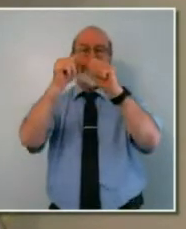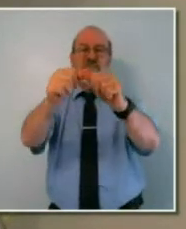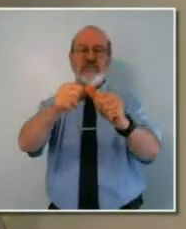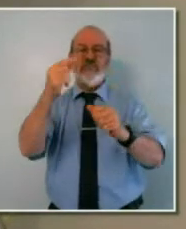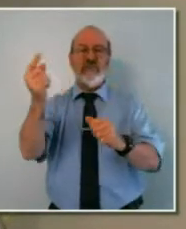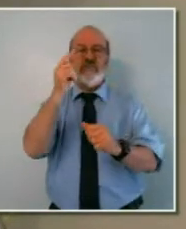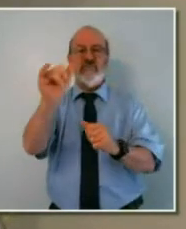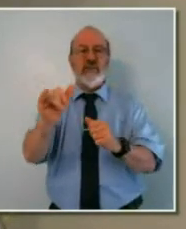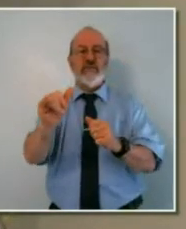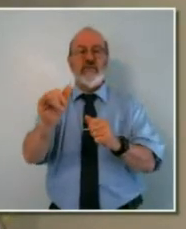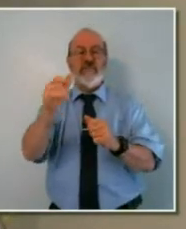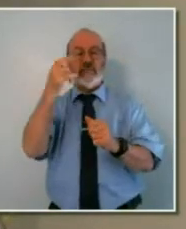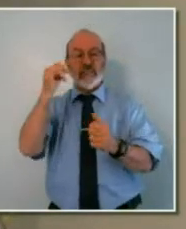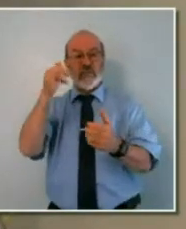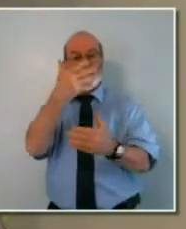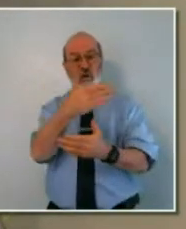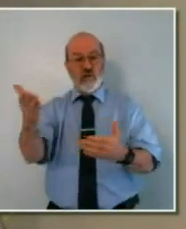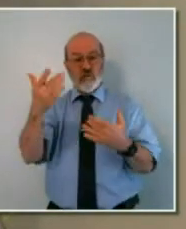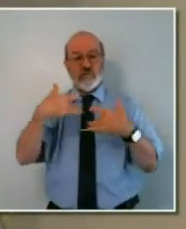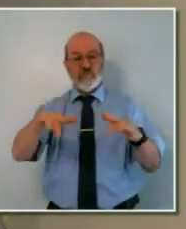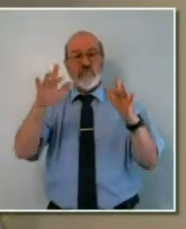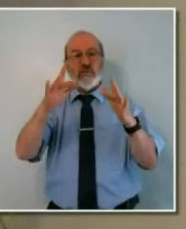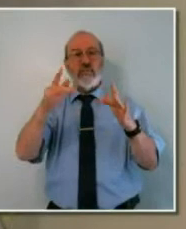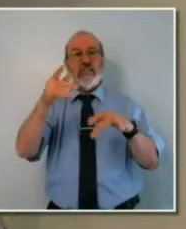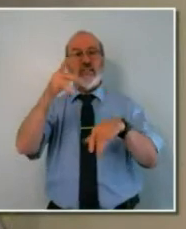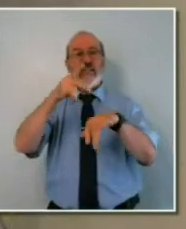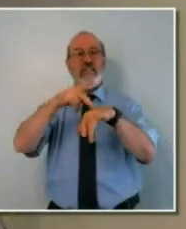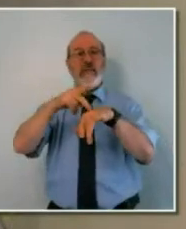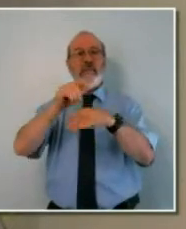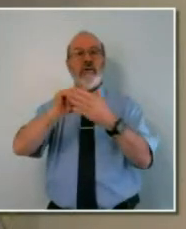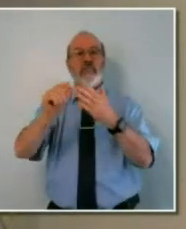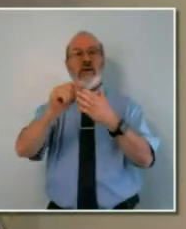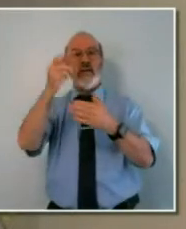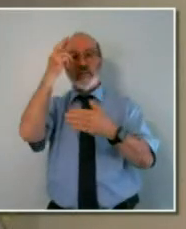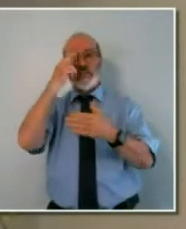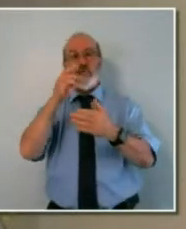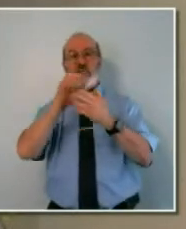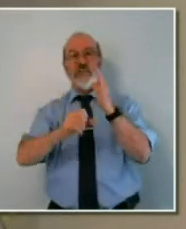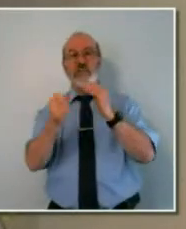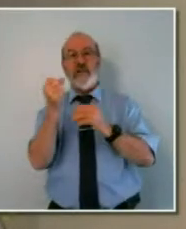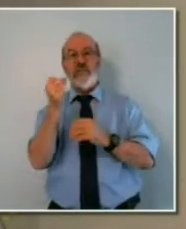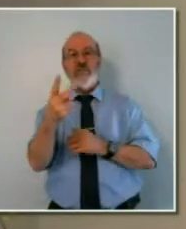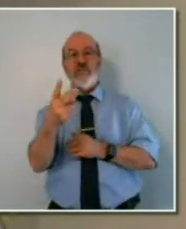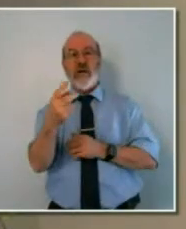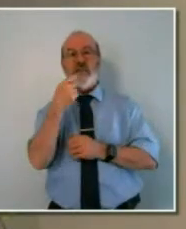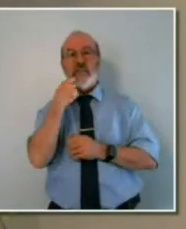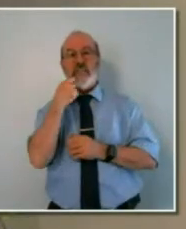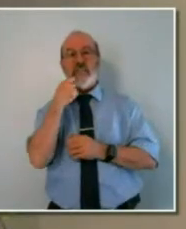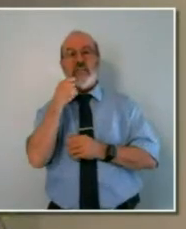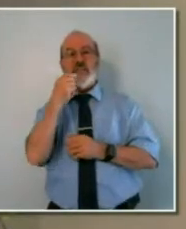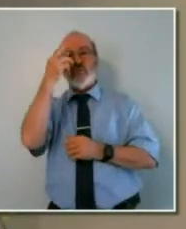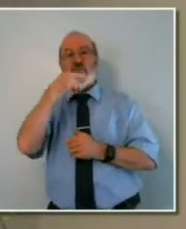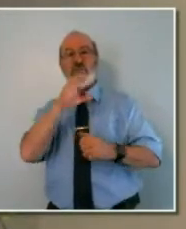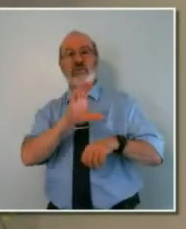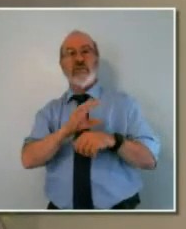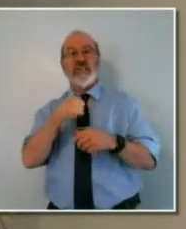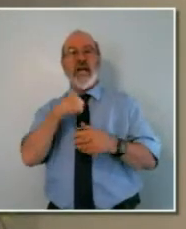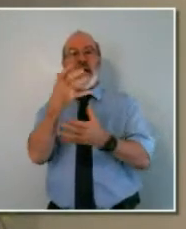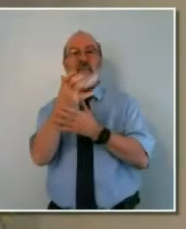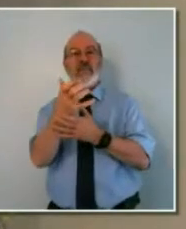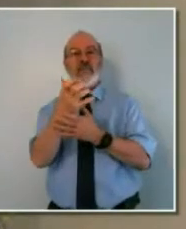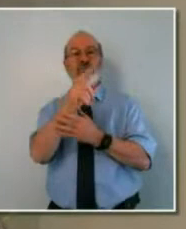the basis of those mercies that Paul writes in Romans chapter 12 and says to the Roman church, I beseech you therefore,